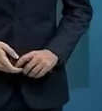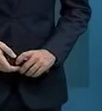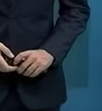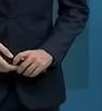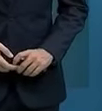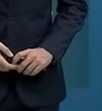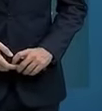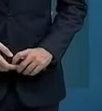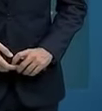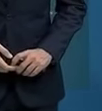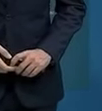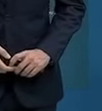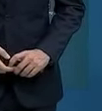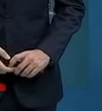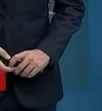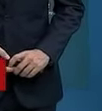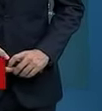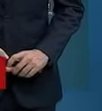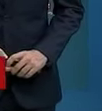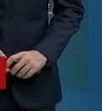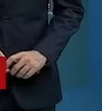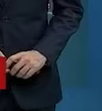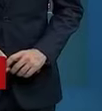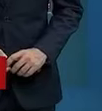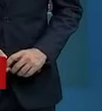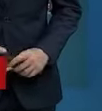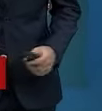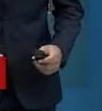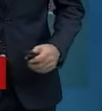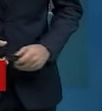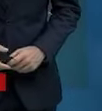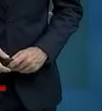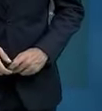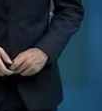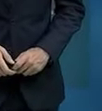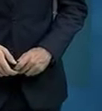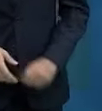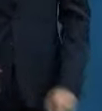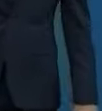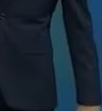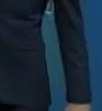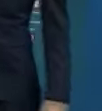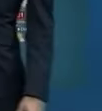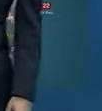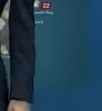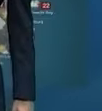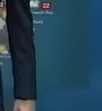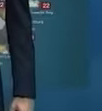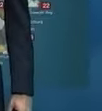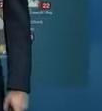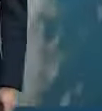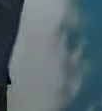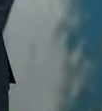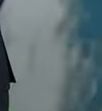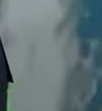Good evening, everyone. A moderate cold front brought wintry weather to parts of the Western Cape today, and we are expecting the system to